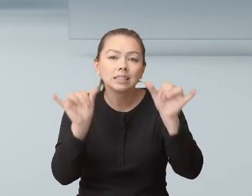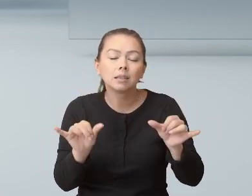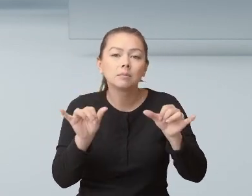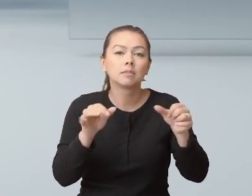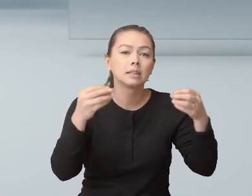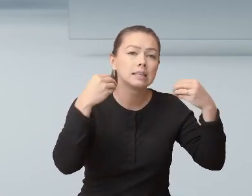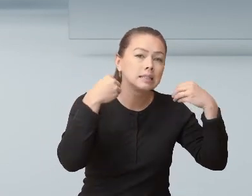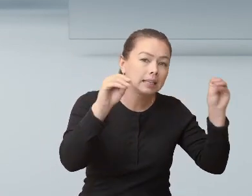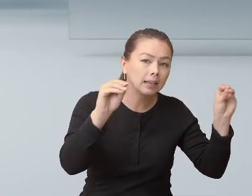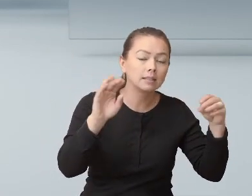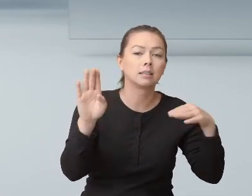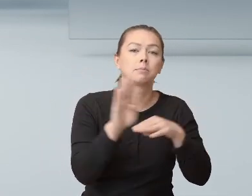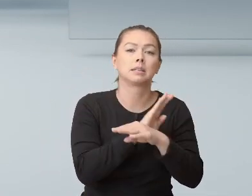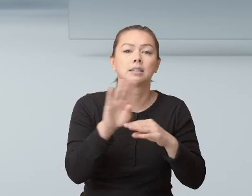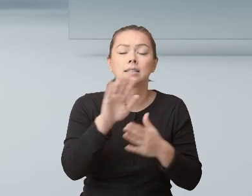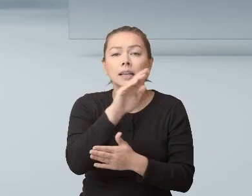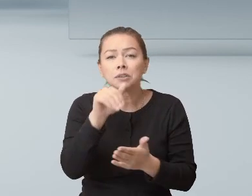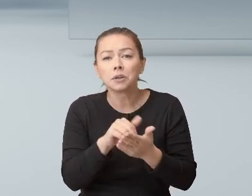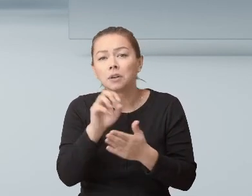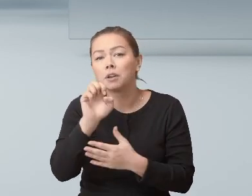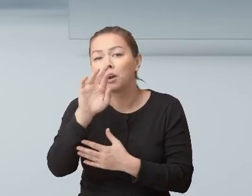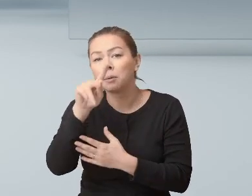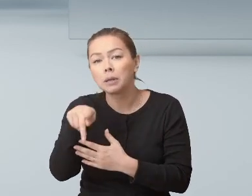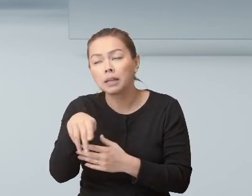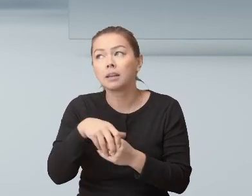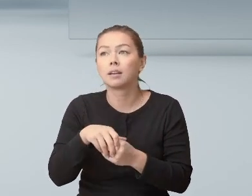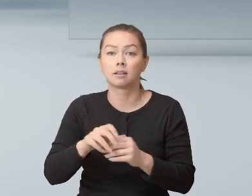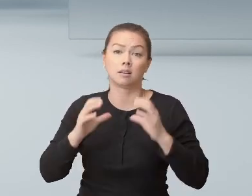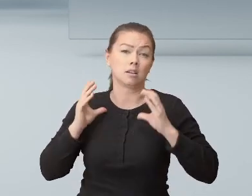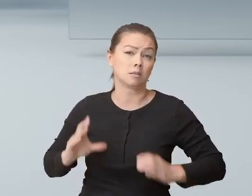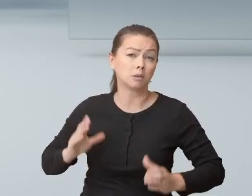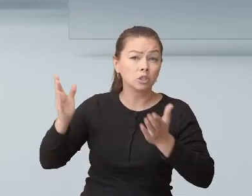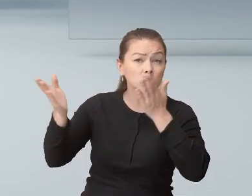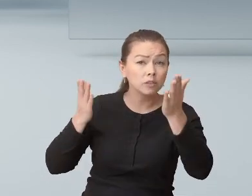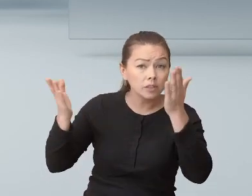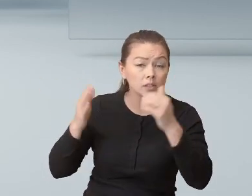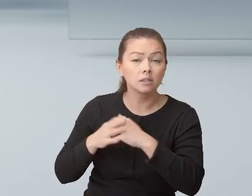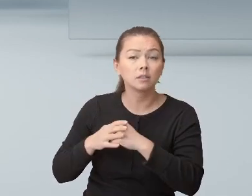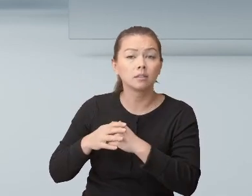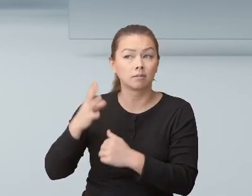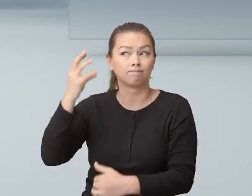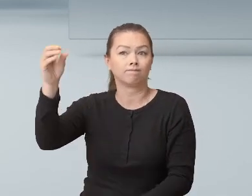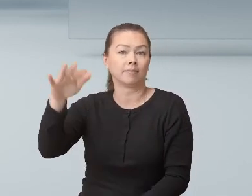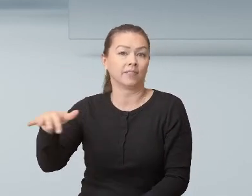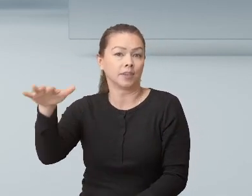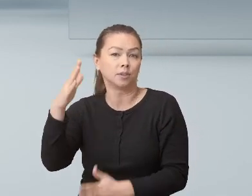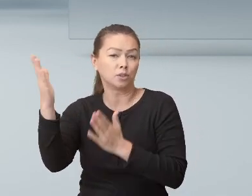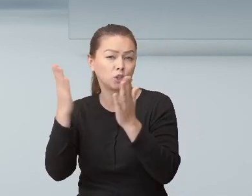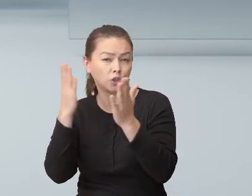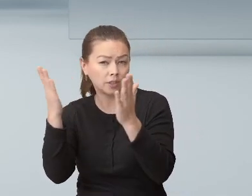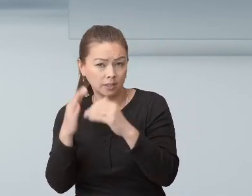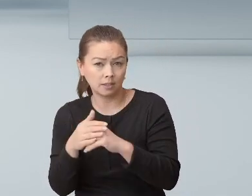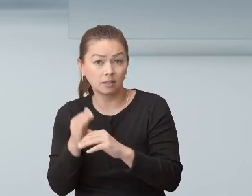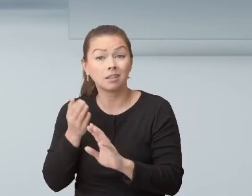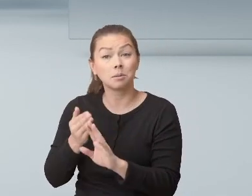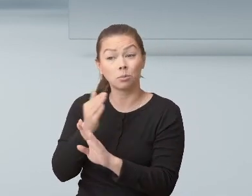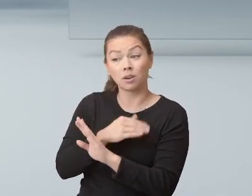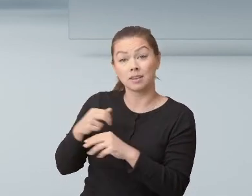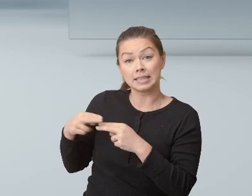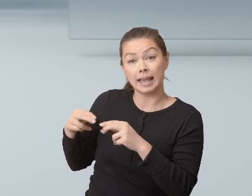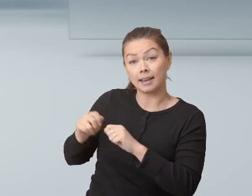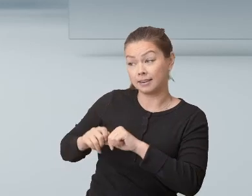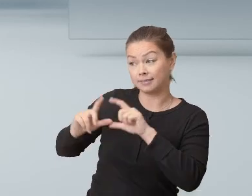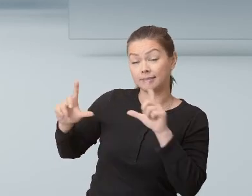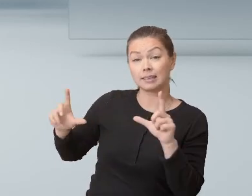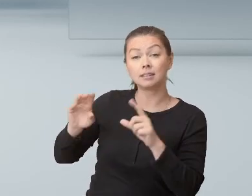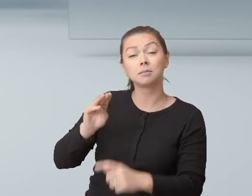Central ERP, Dynamics 365 Customer Service or Field Service. And I'll note on the previous slide, one of the things Microsoft